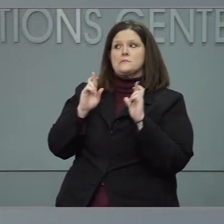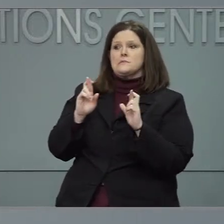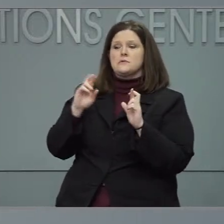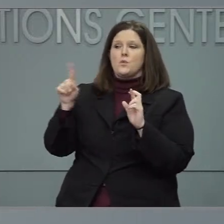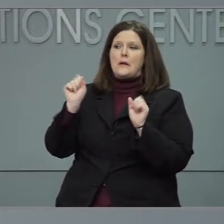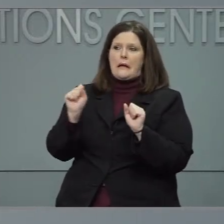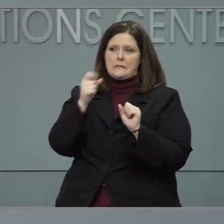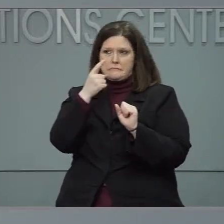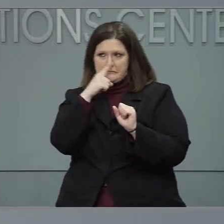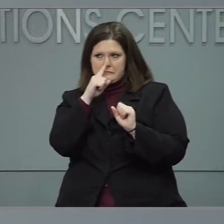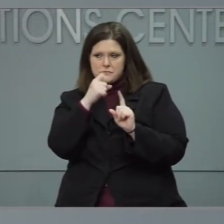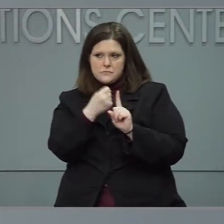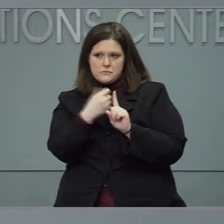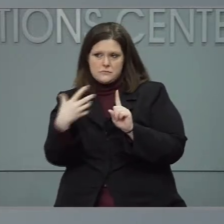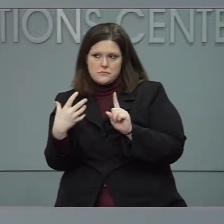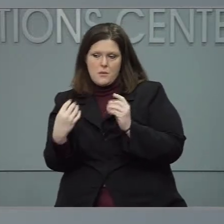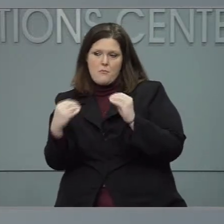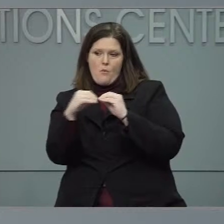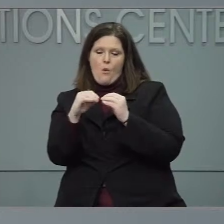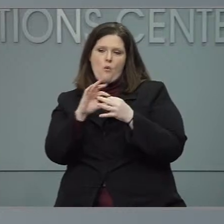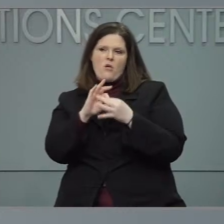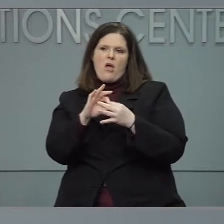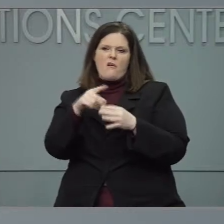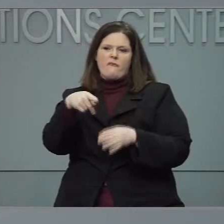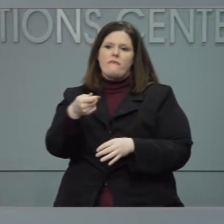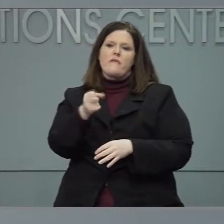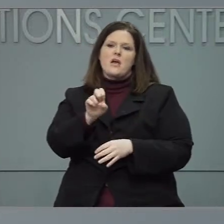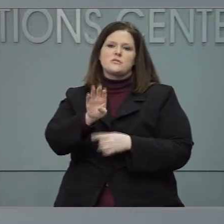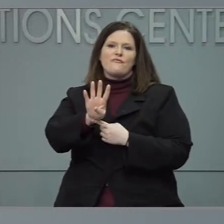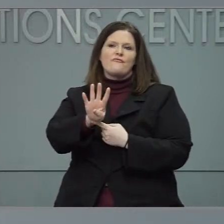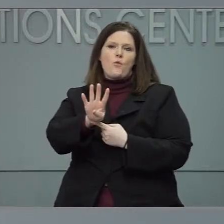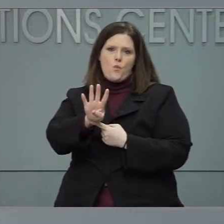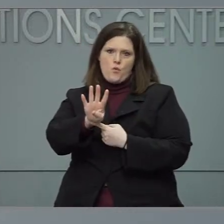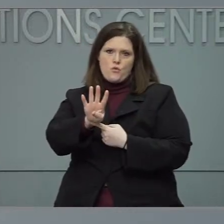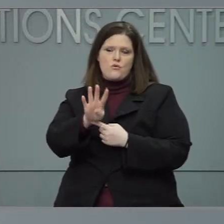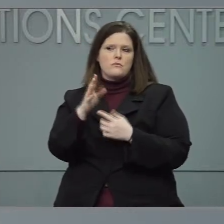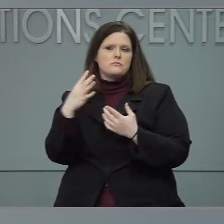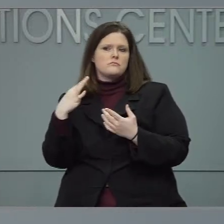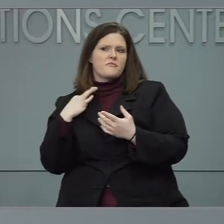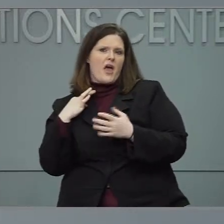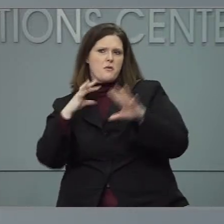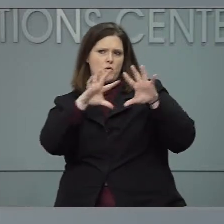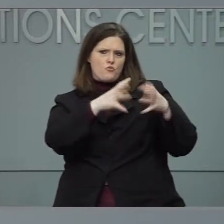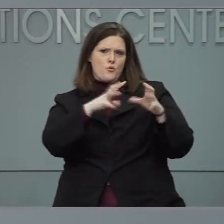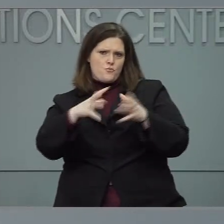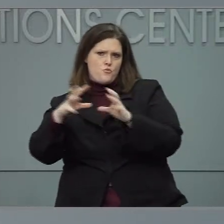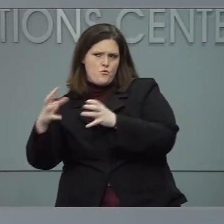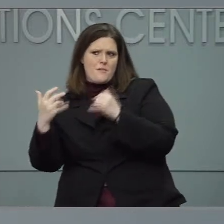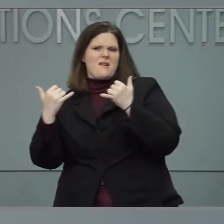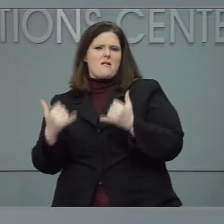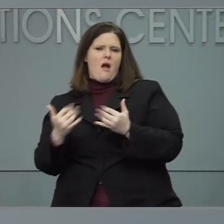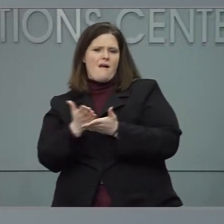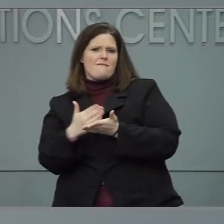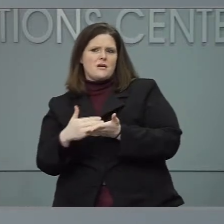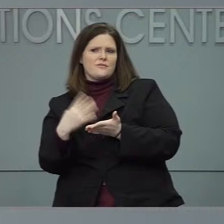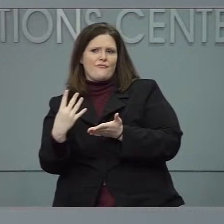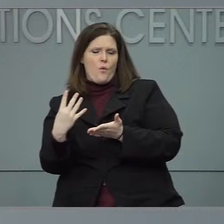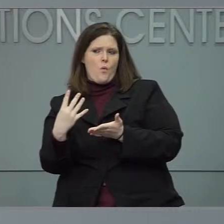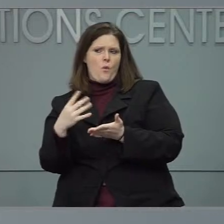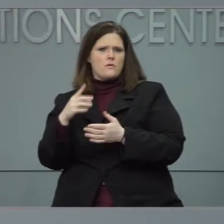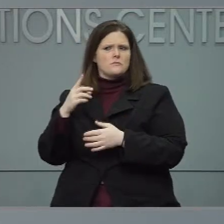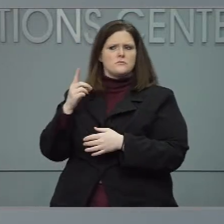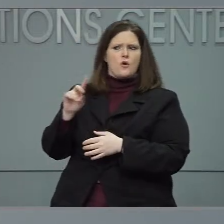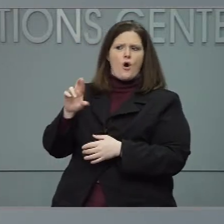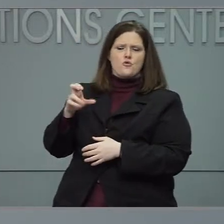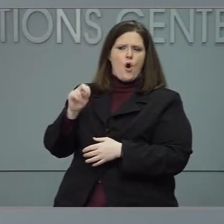bit more about the Phase 4 eligibility. I correct me if I'm wrong, but I heard Dr. Cohen say there's no J&J